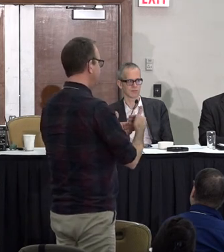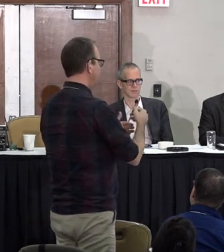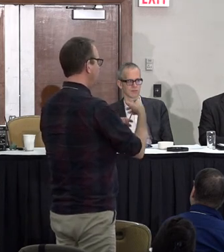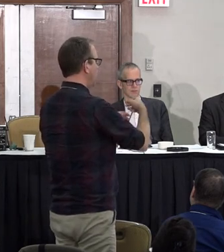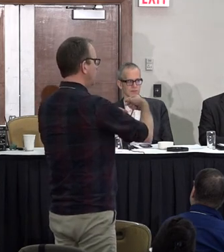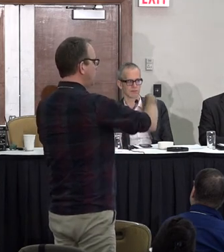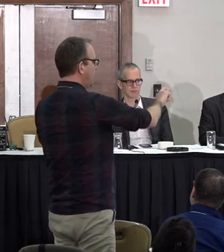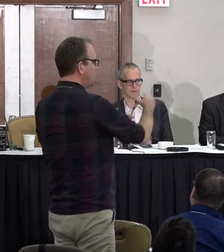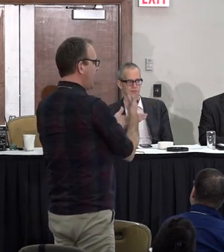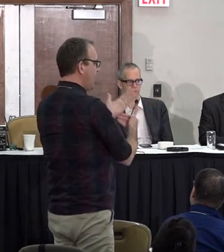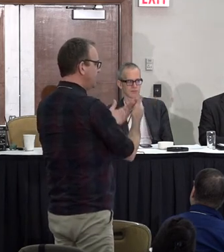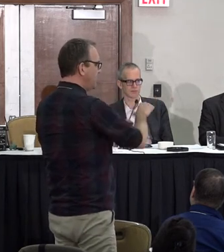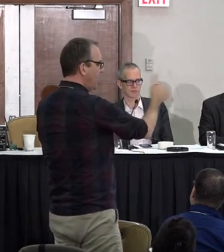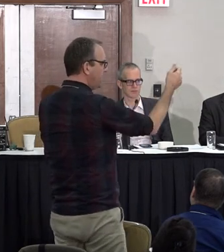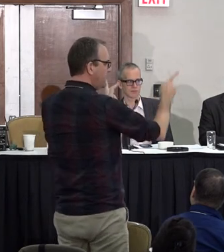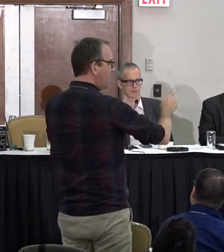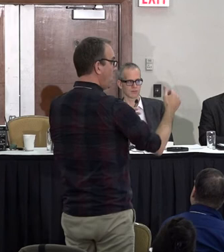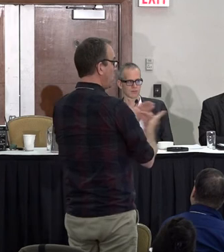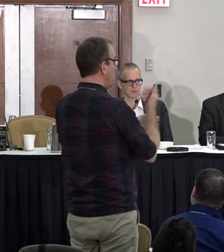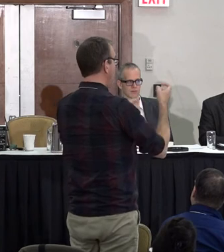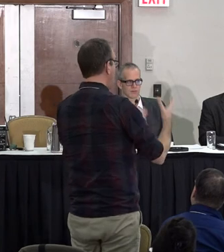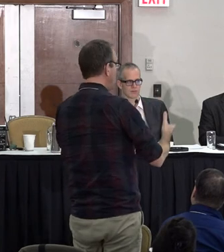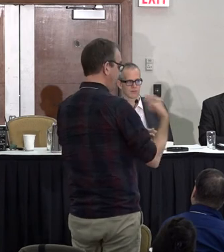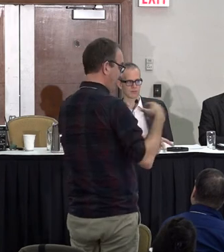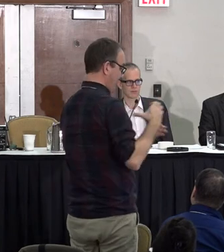aware that community is out there. In terms of